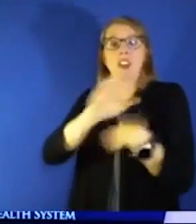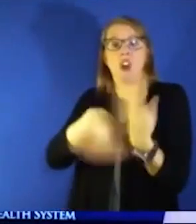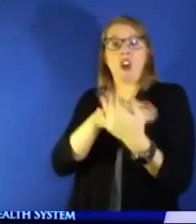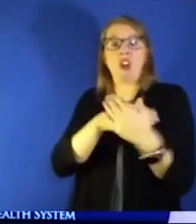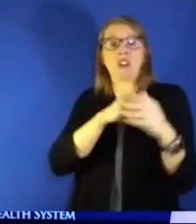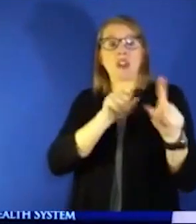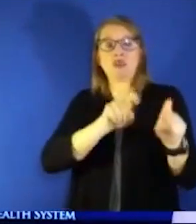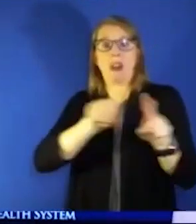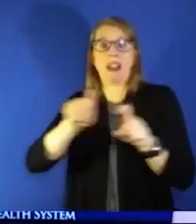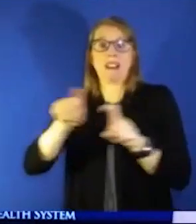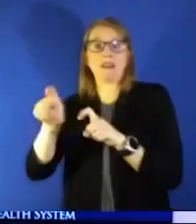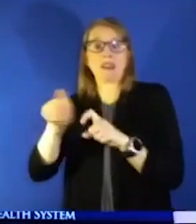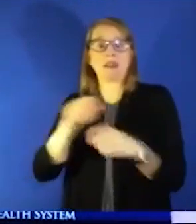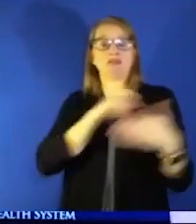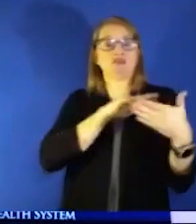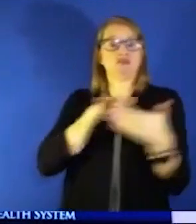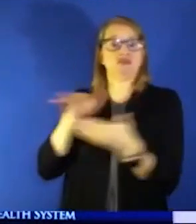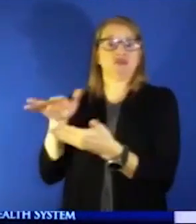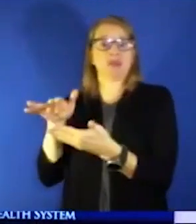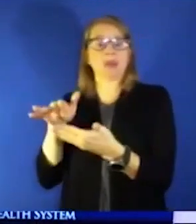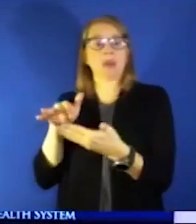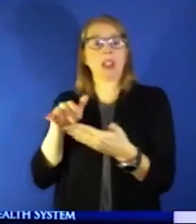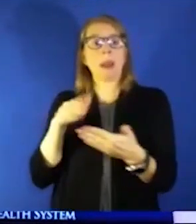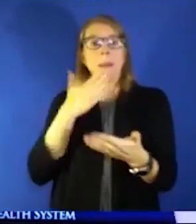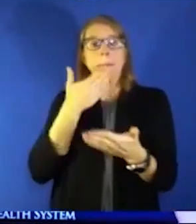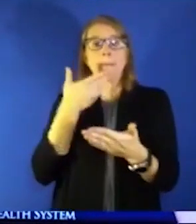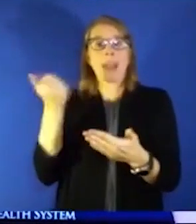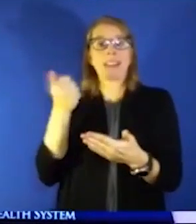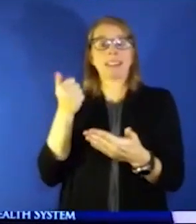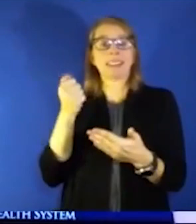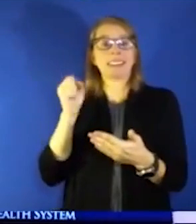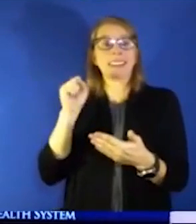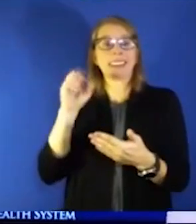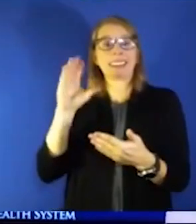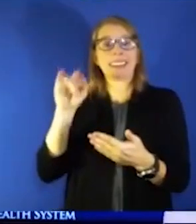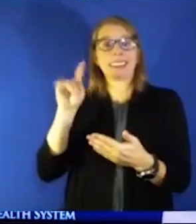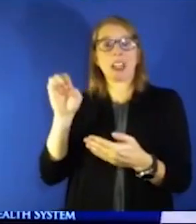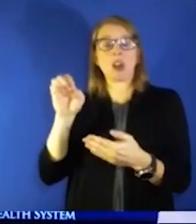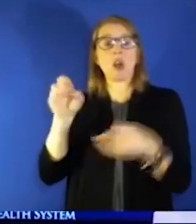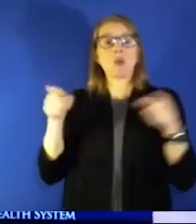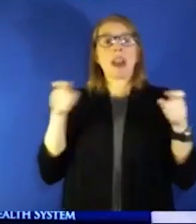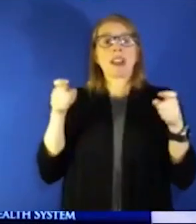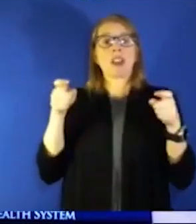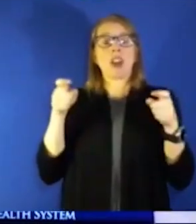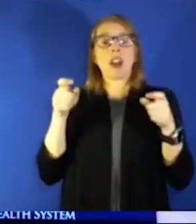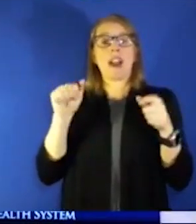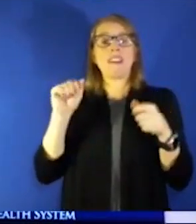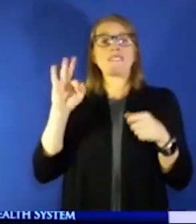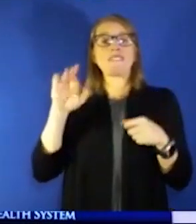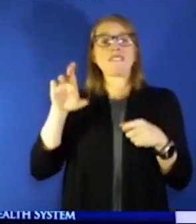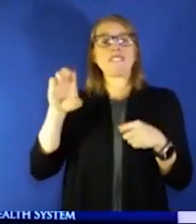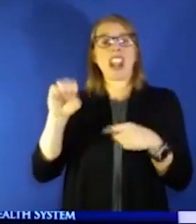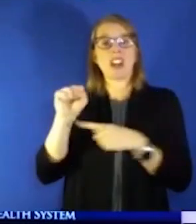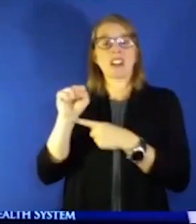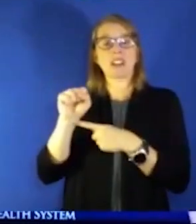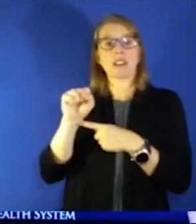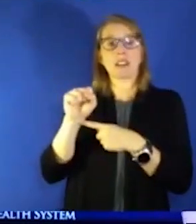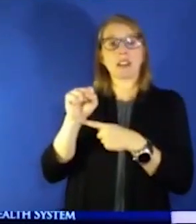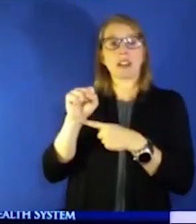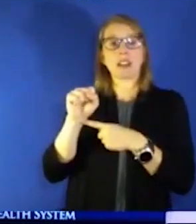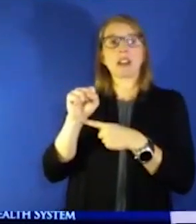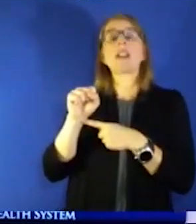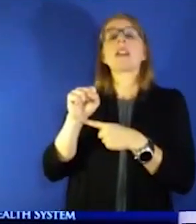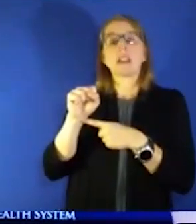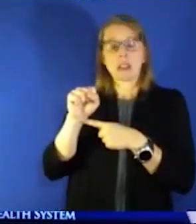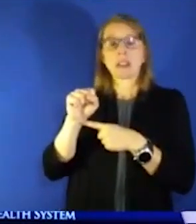I think one of the best sites that I've gone to is the Regulatory Affairs Professional Society, or raps.org.